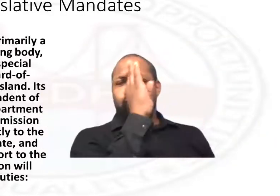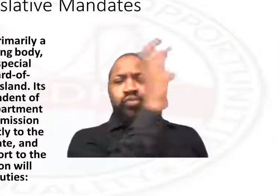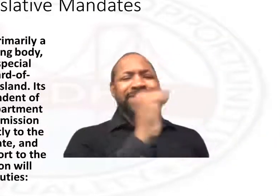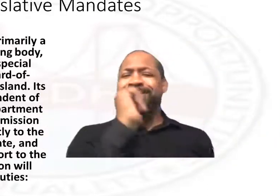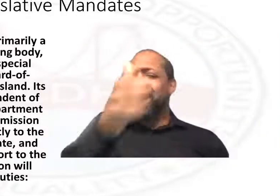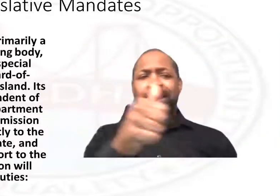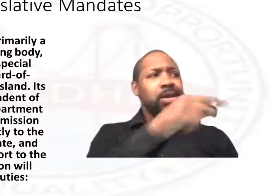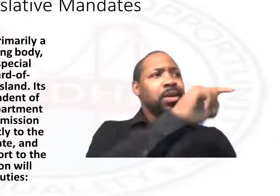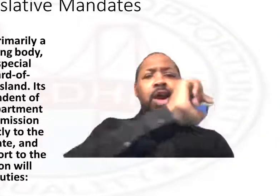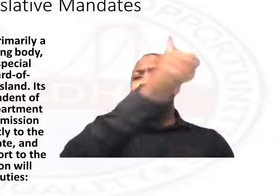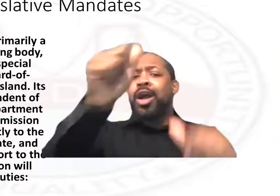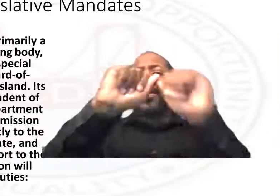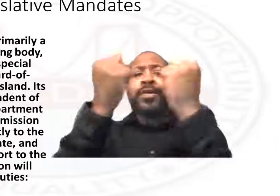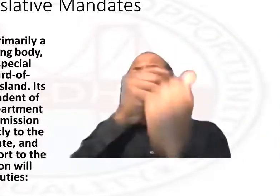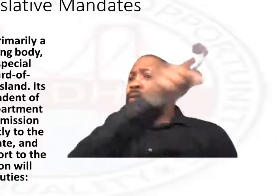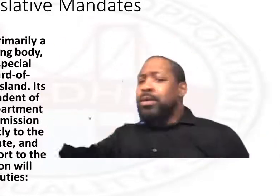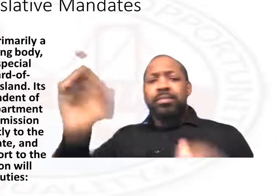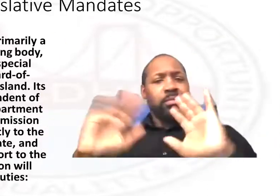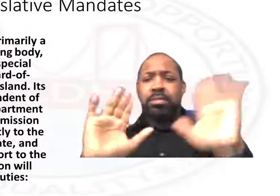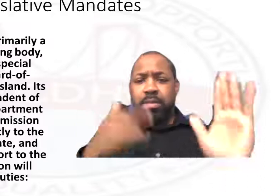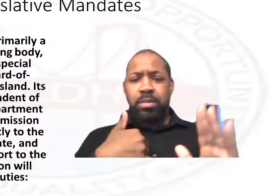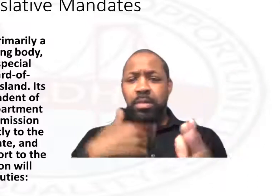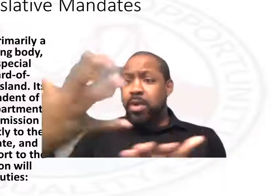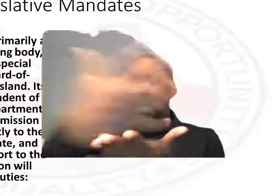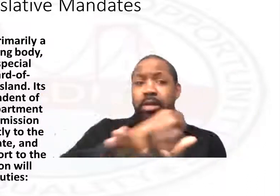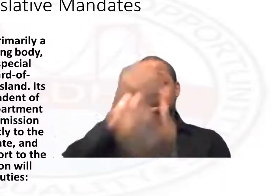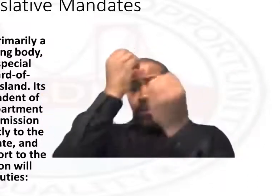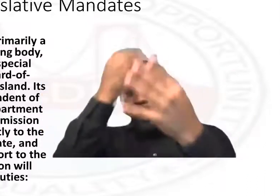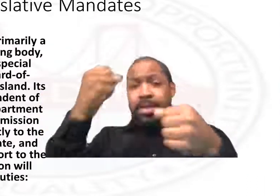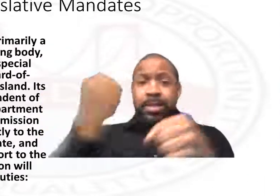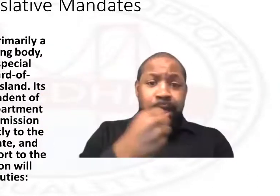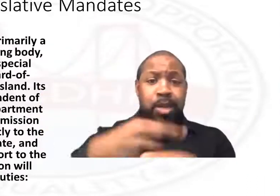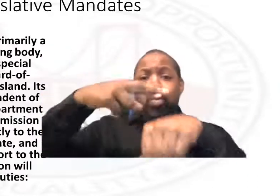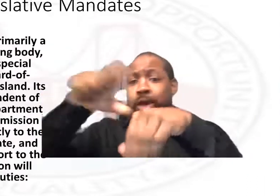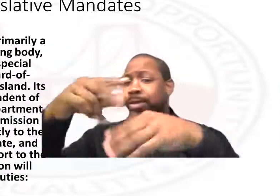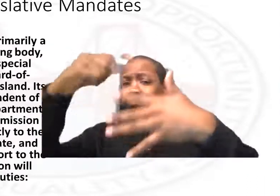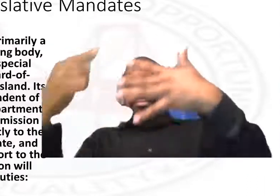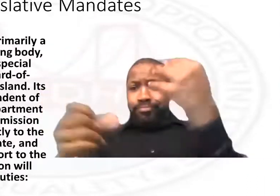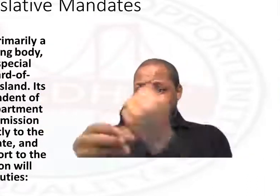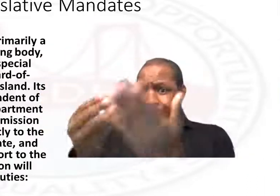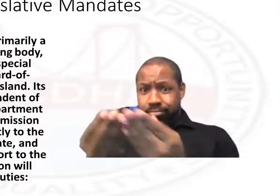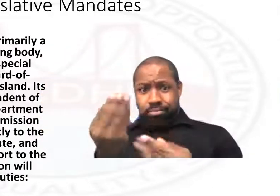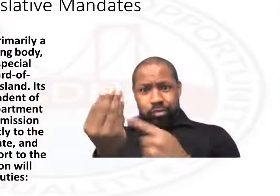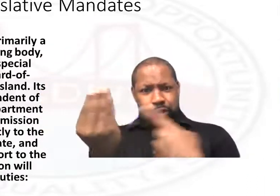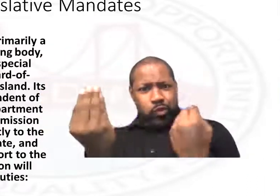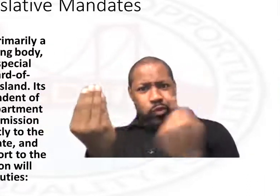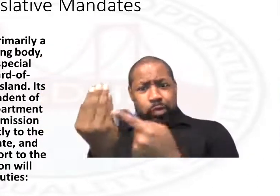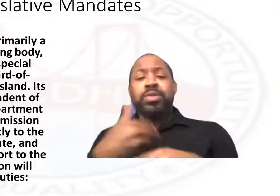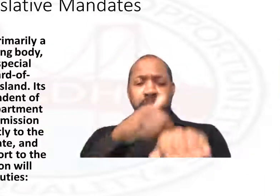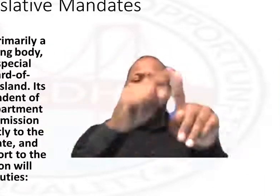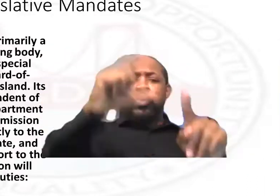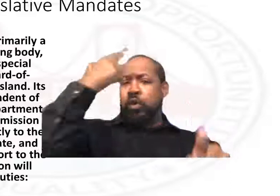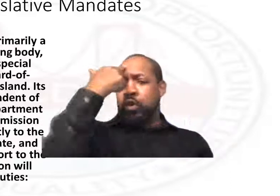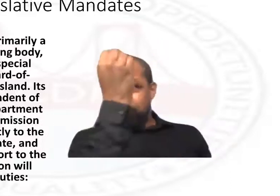following duties. But we are only giving a report to the governor's office. It does not go to